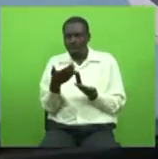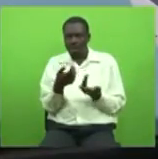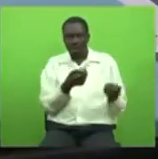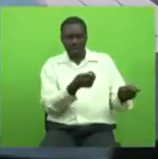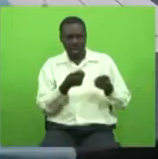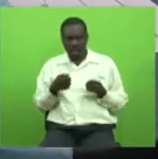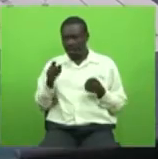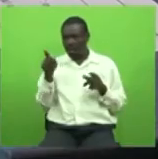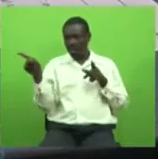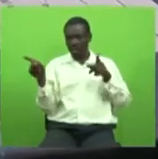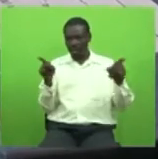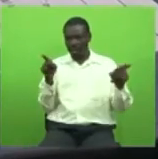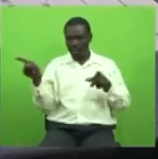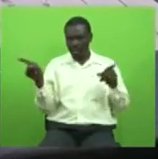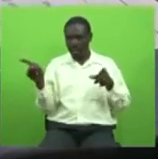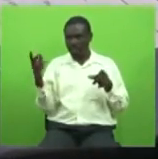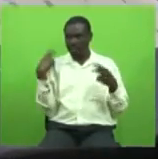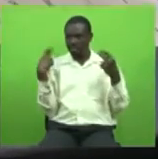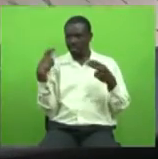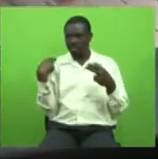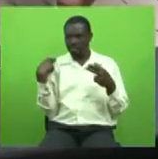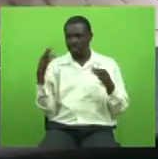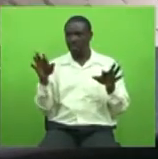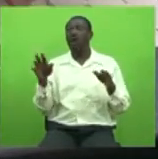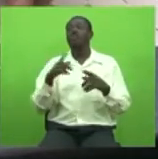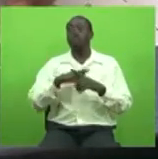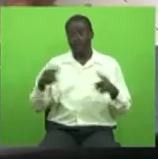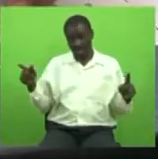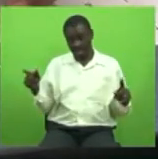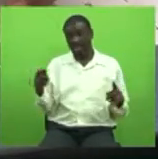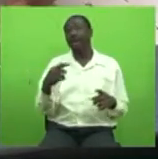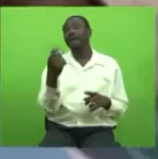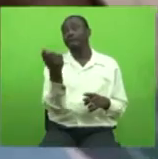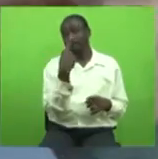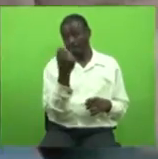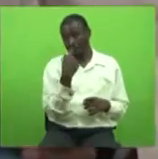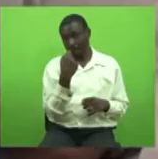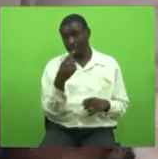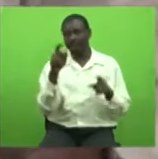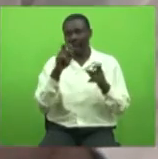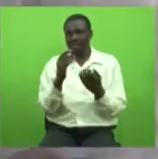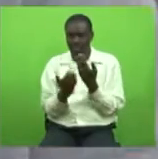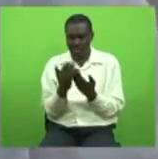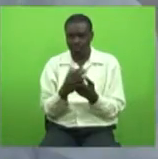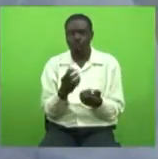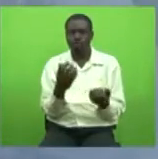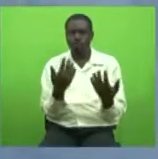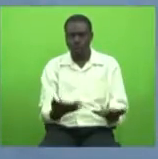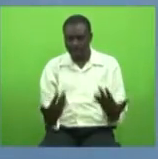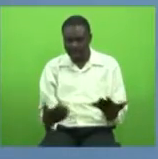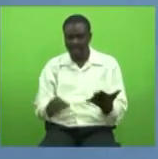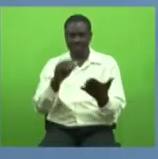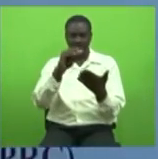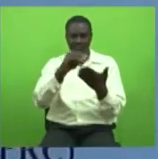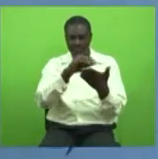must accurately document and report this information in the key documentation tools, that is the post-rape